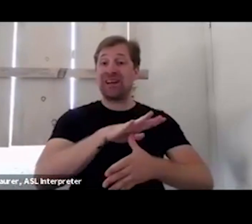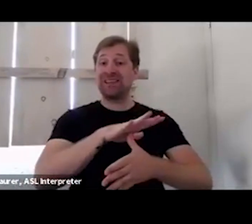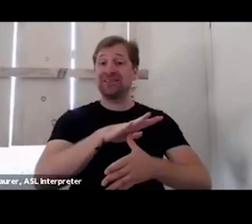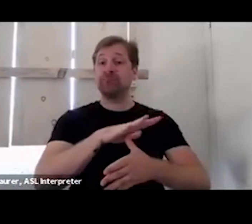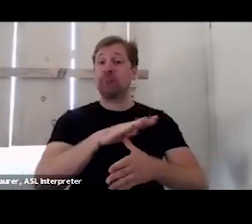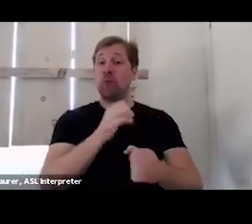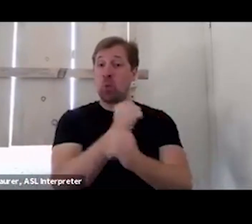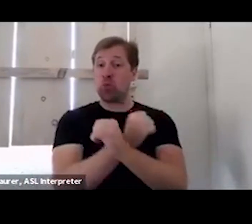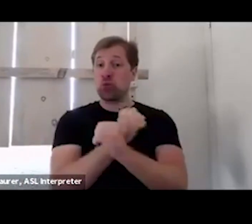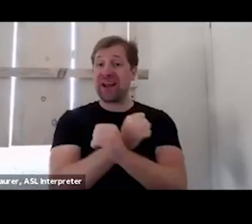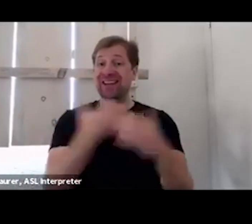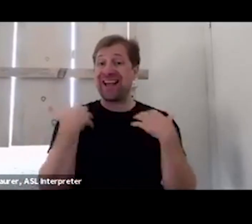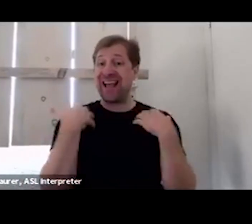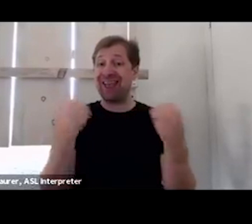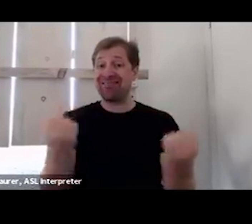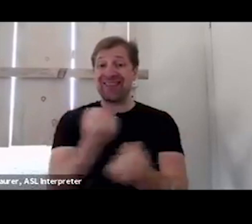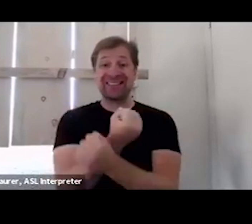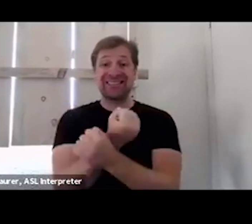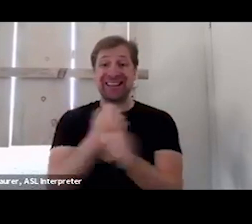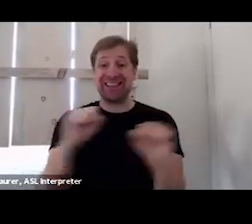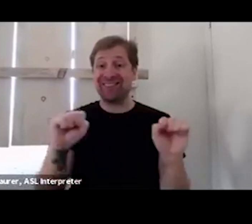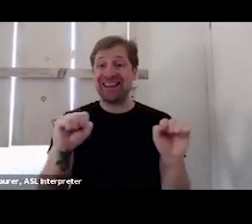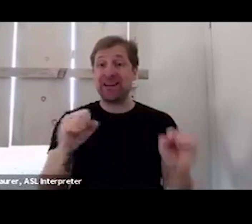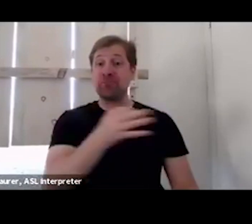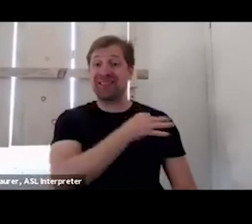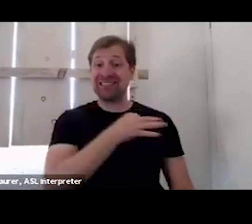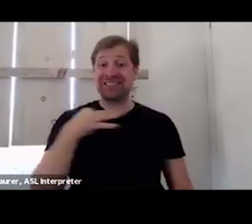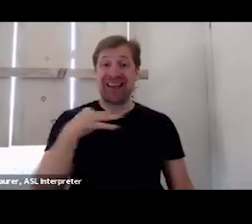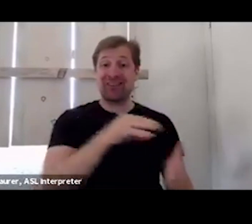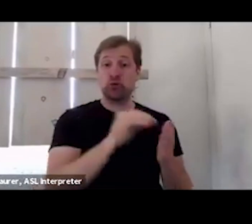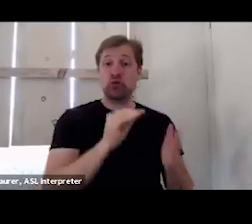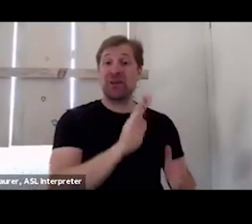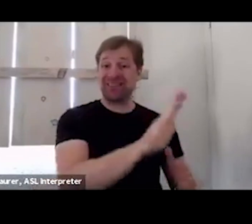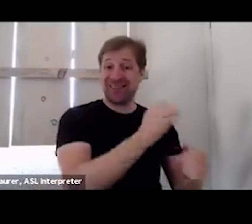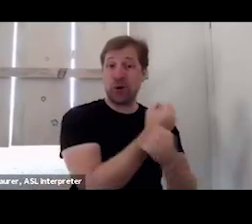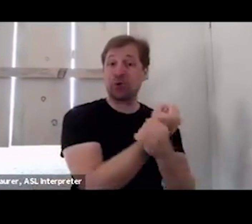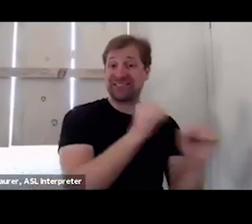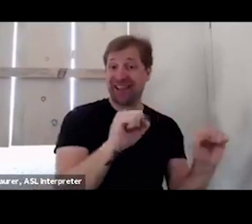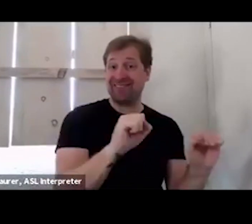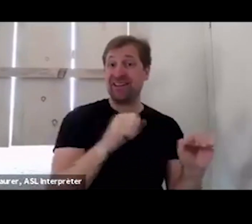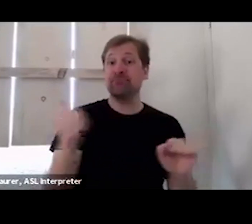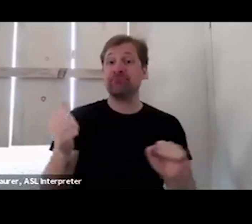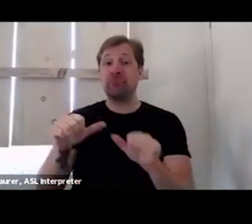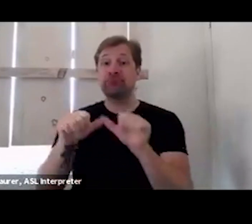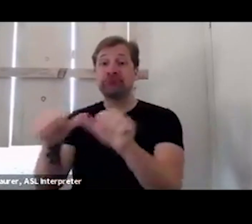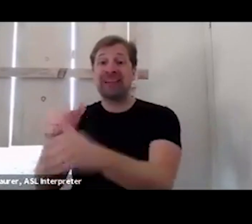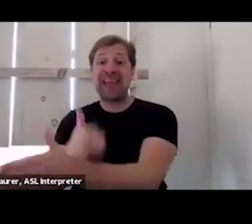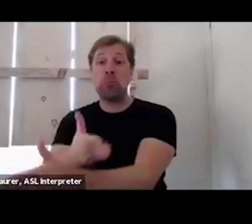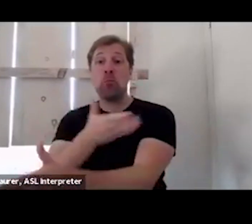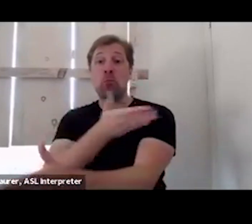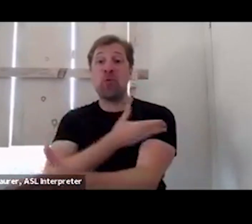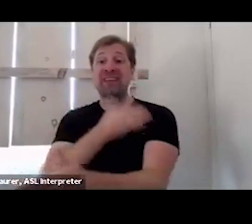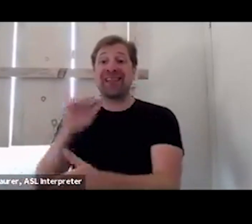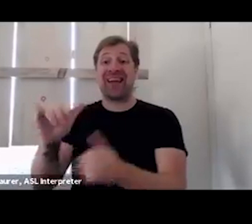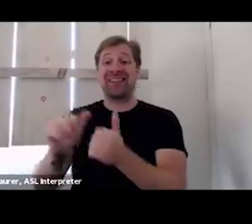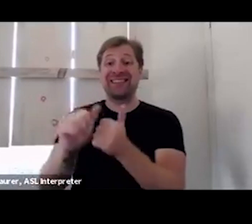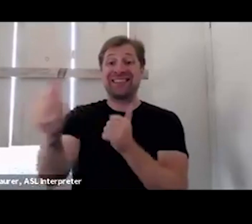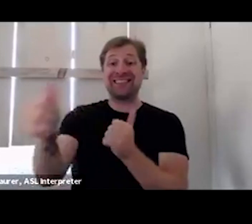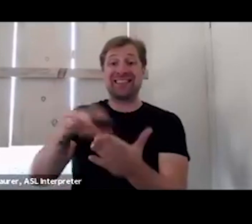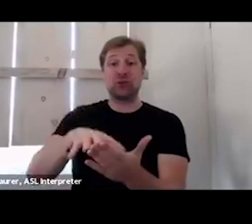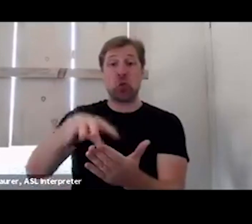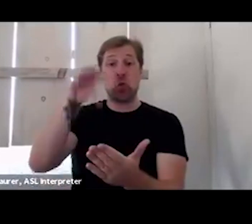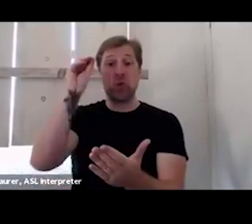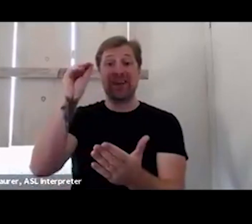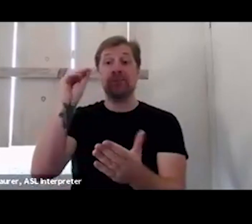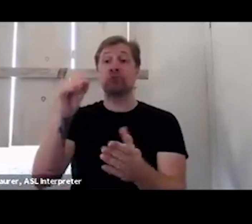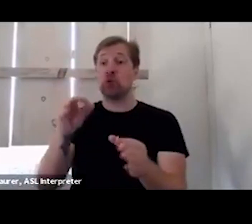students, strengthening crisis distance learning to maintain daily school routines,